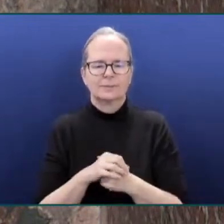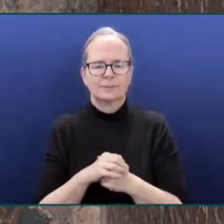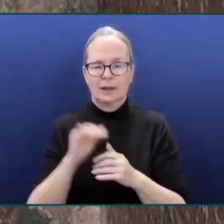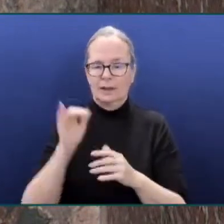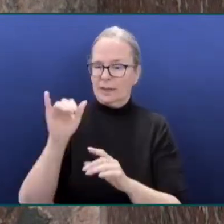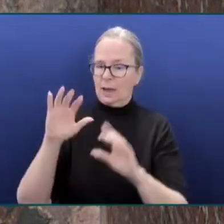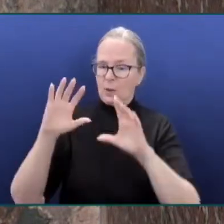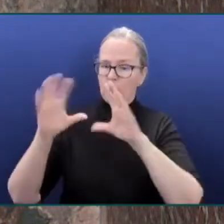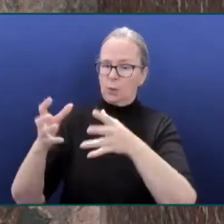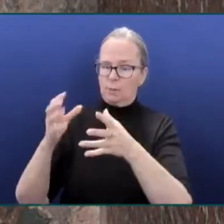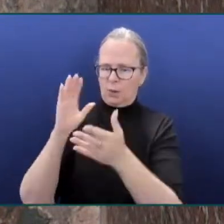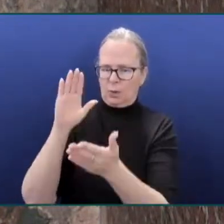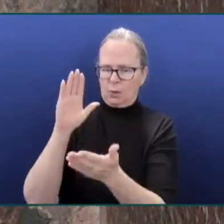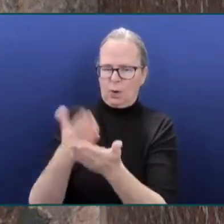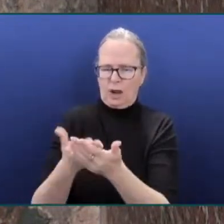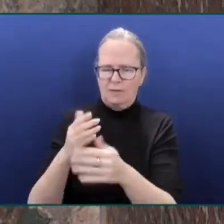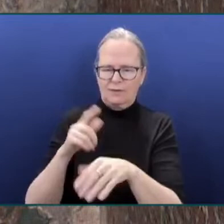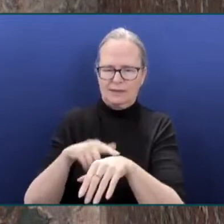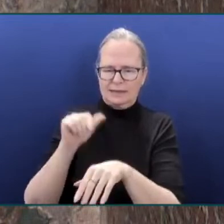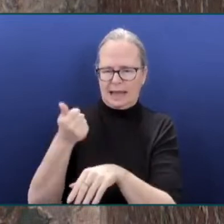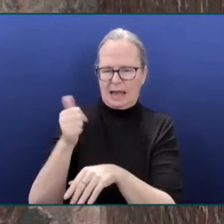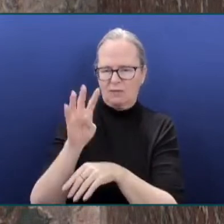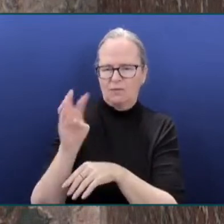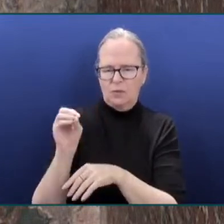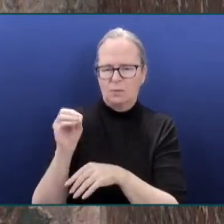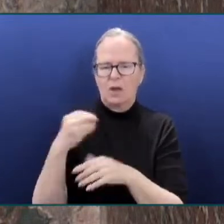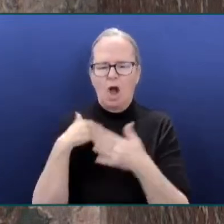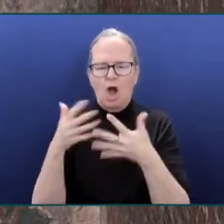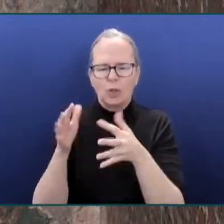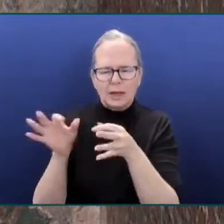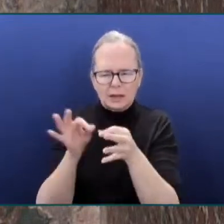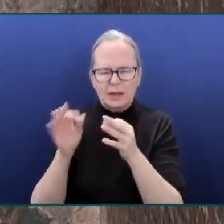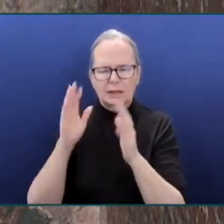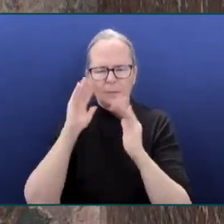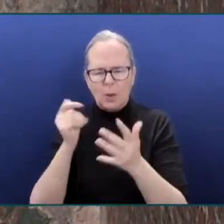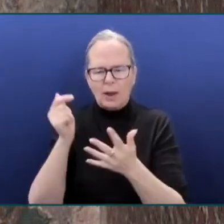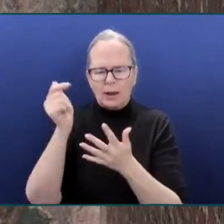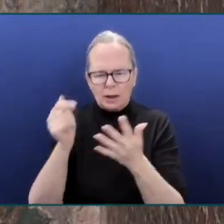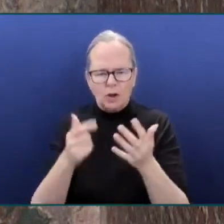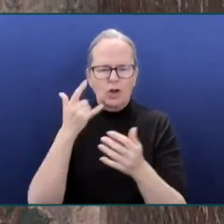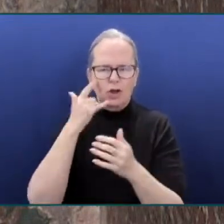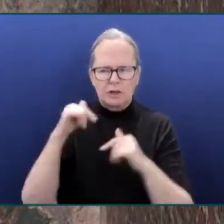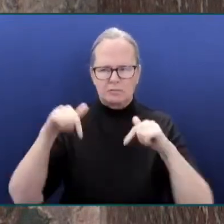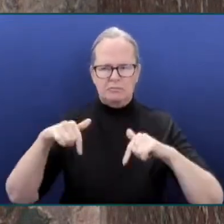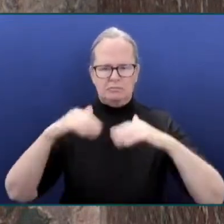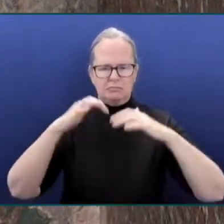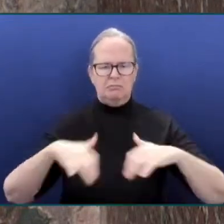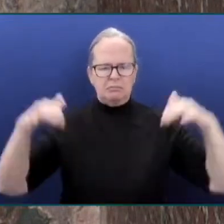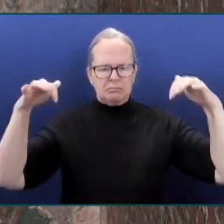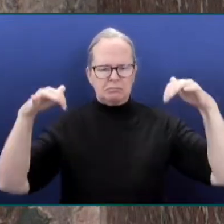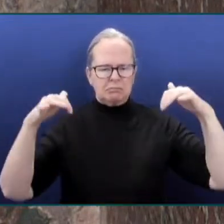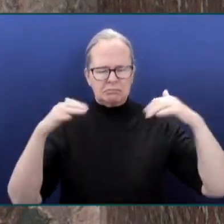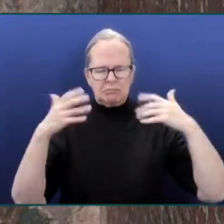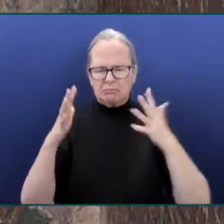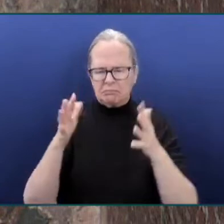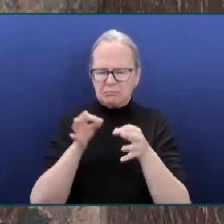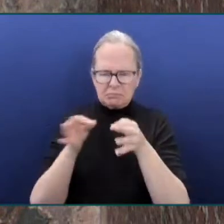what's going to be occurring in the House in terms of intimate images and that legislation that follows QP and the importance of that. But